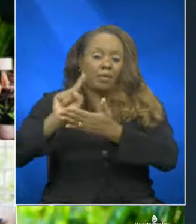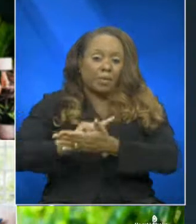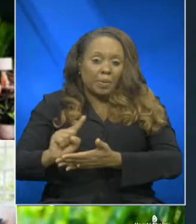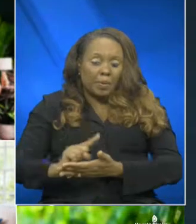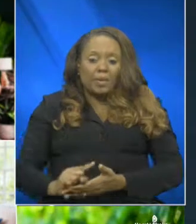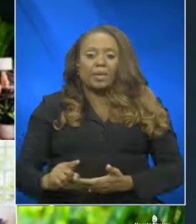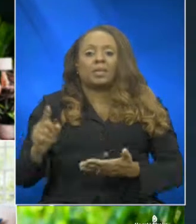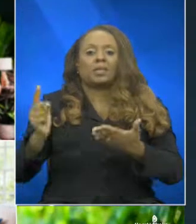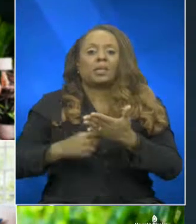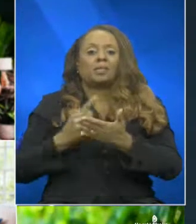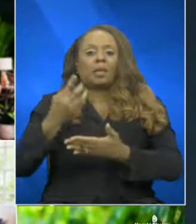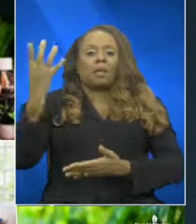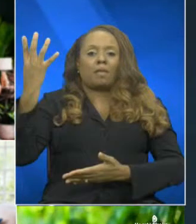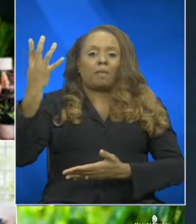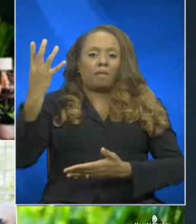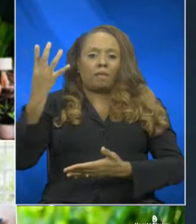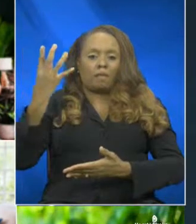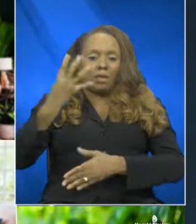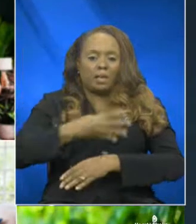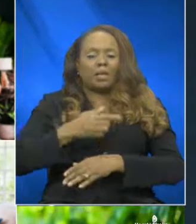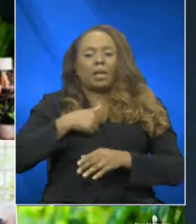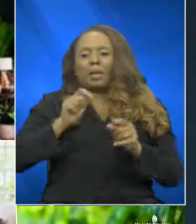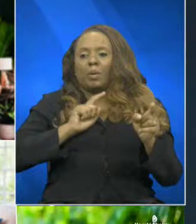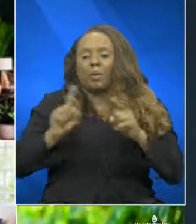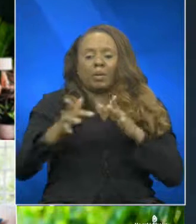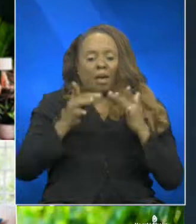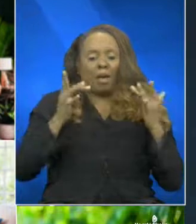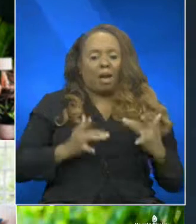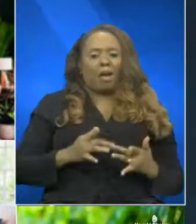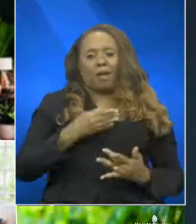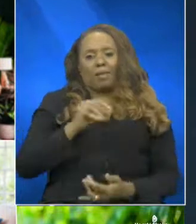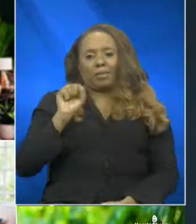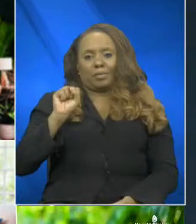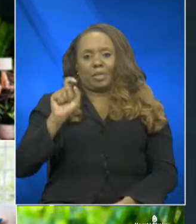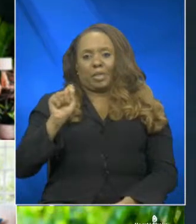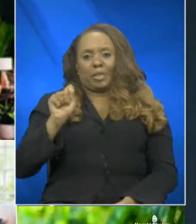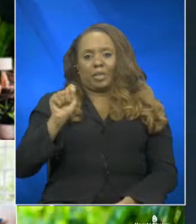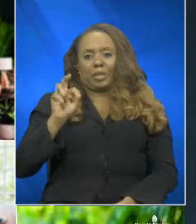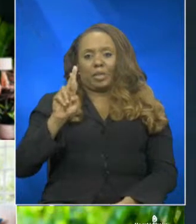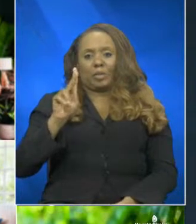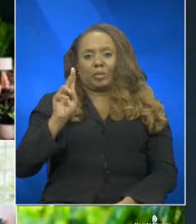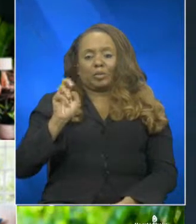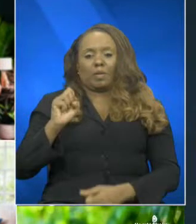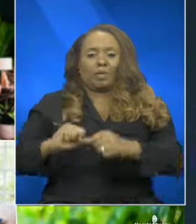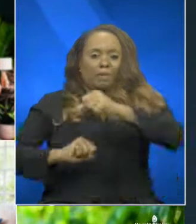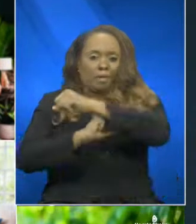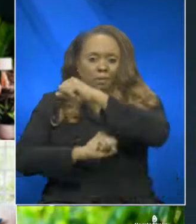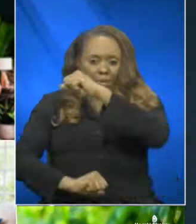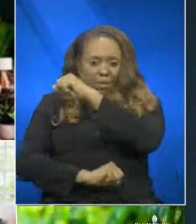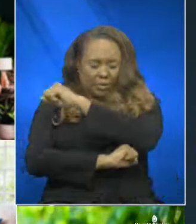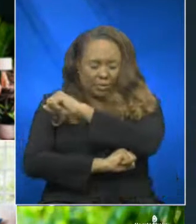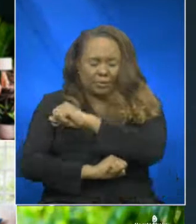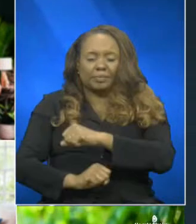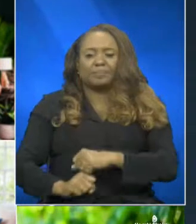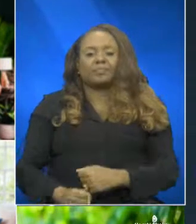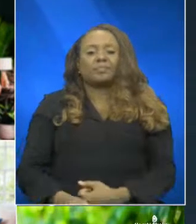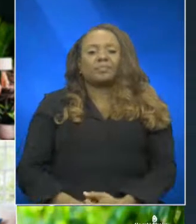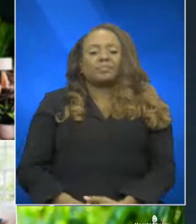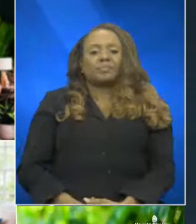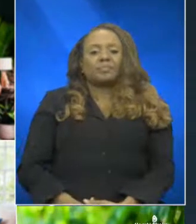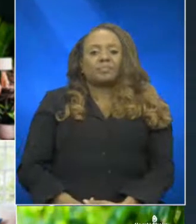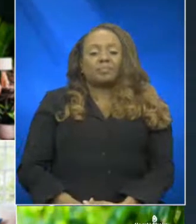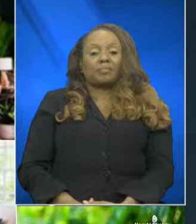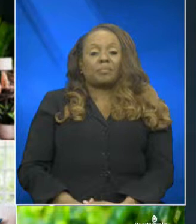Sometimes four. I go to the Heart and Stroke Foundation. I could also say that I've had, along with the